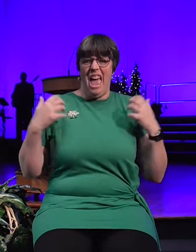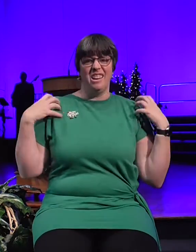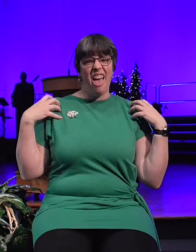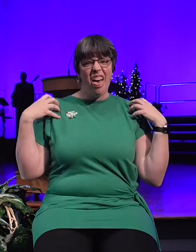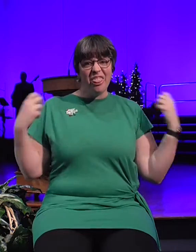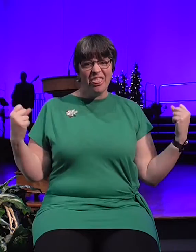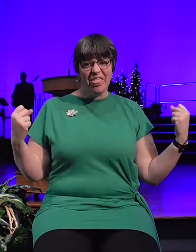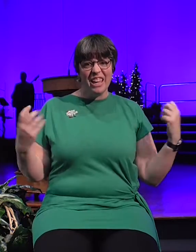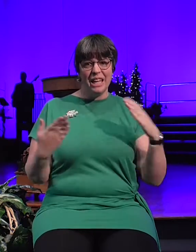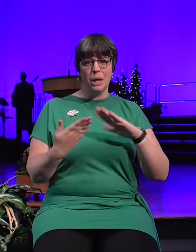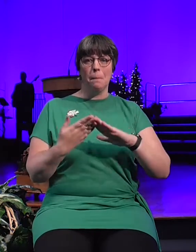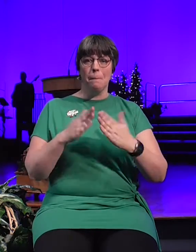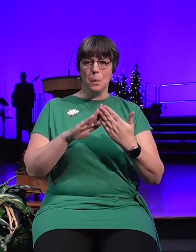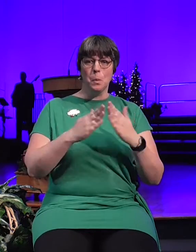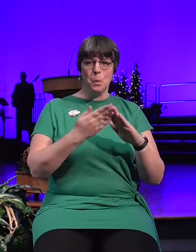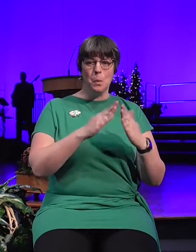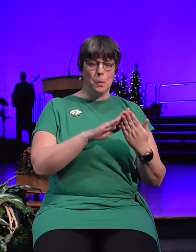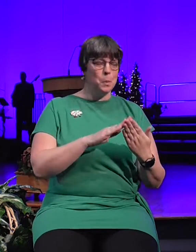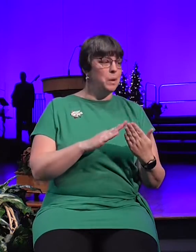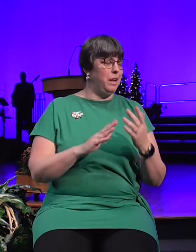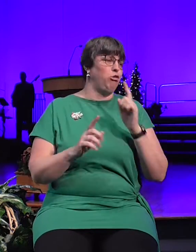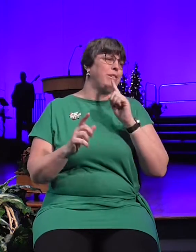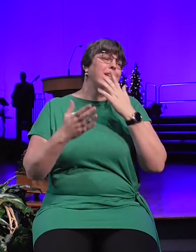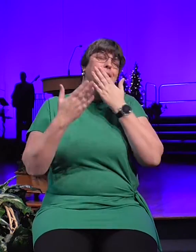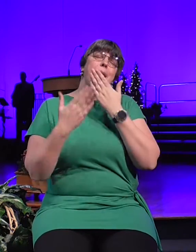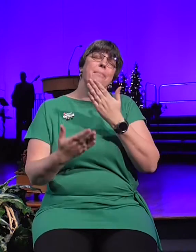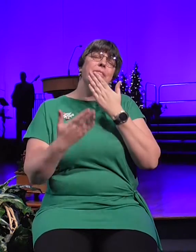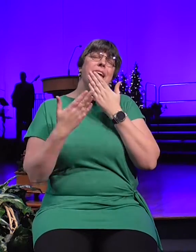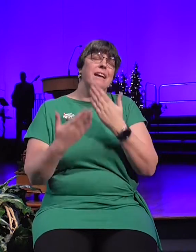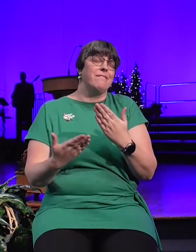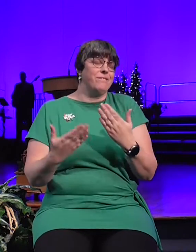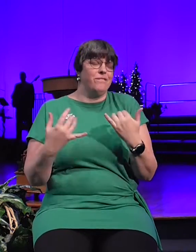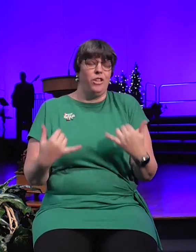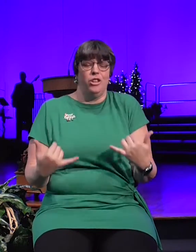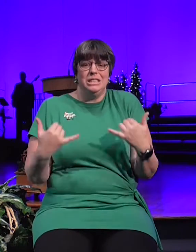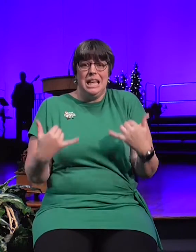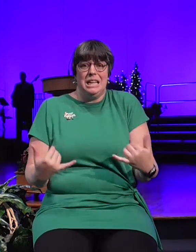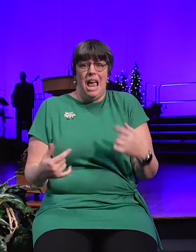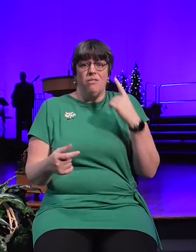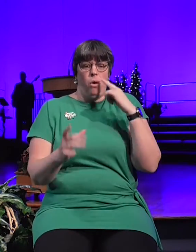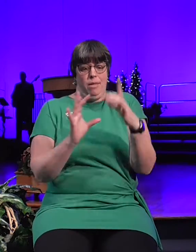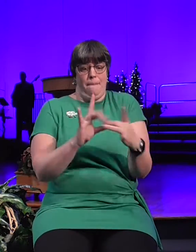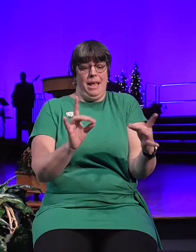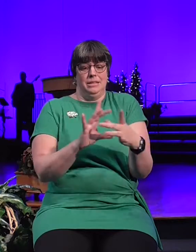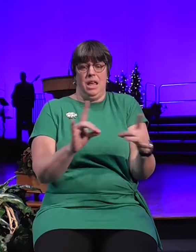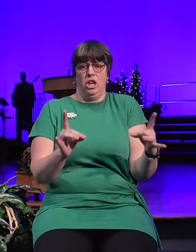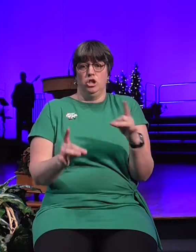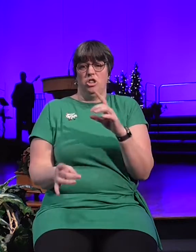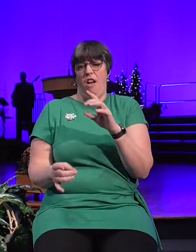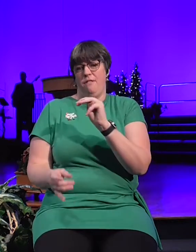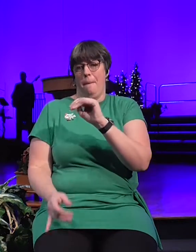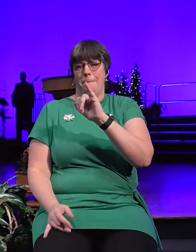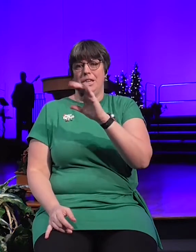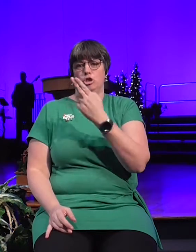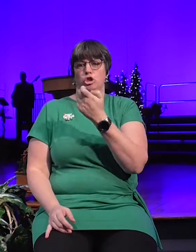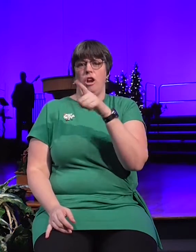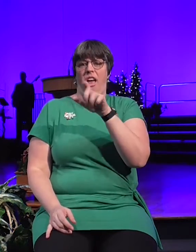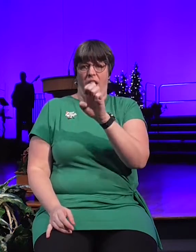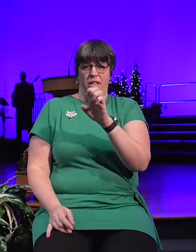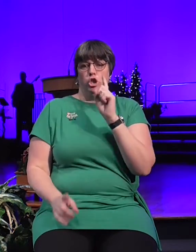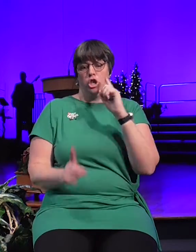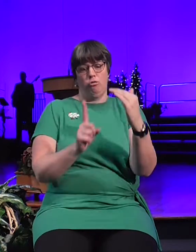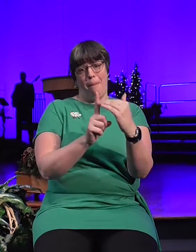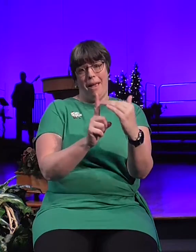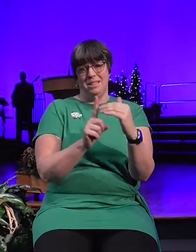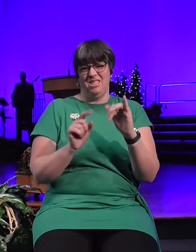healthy community. I am so thankful today for the message of Dr. Michelle as she reminds us